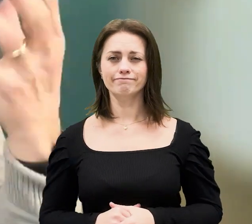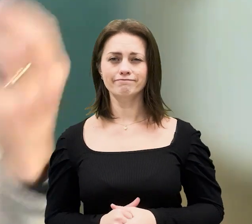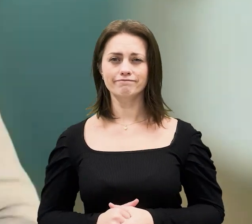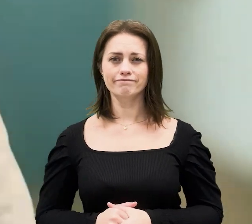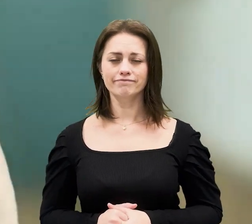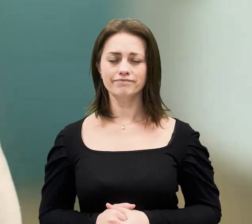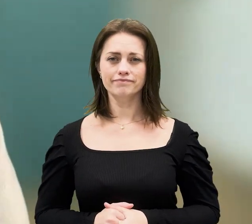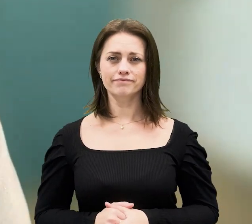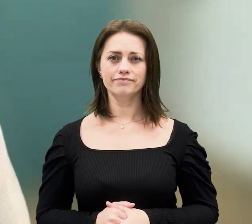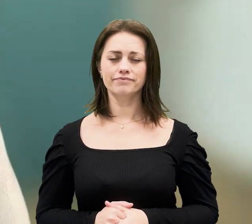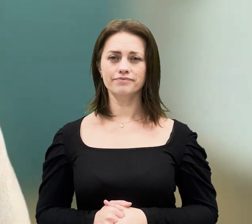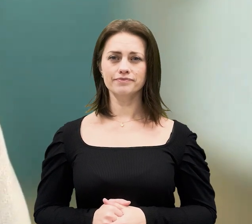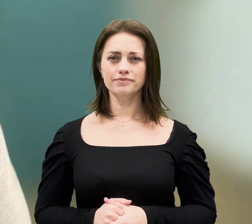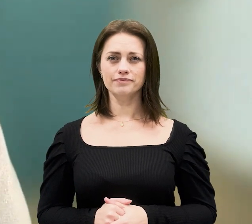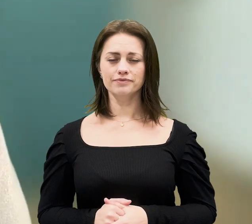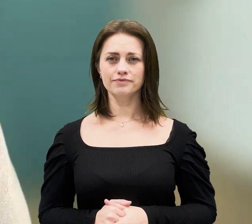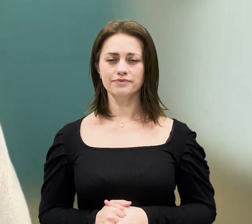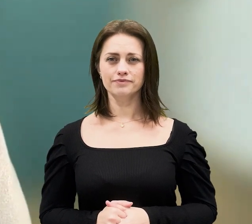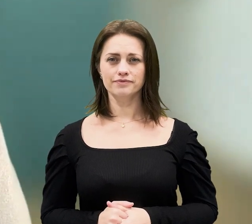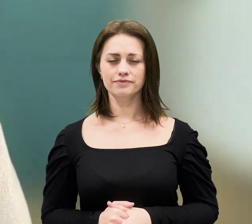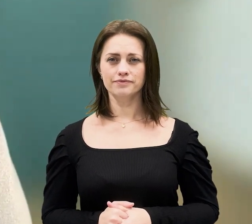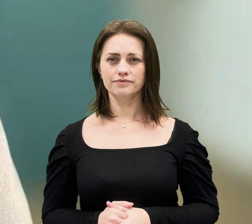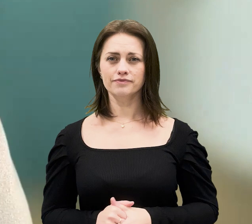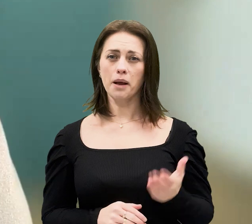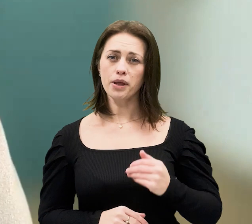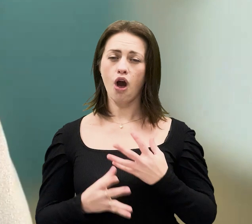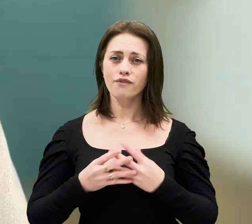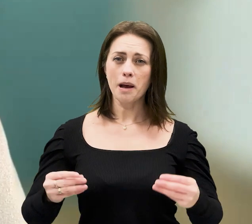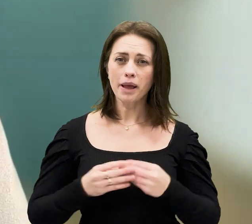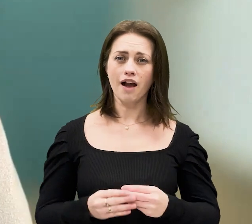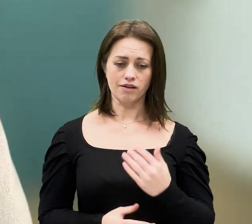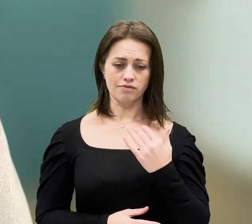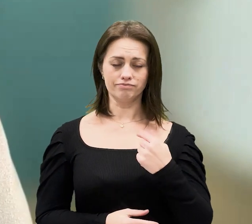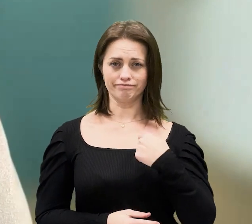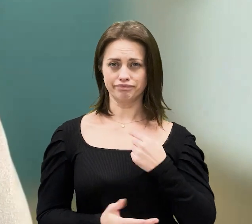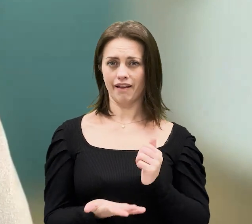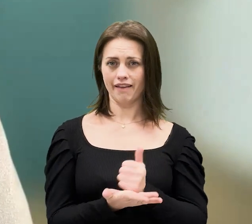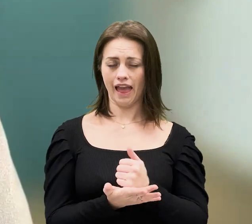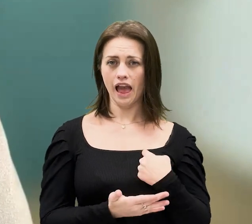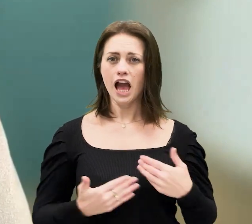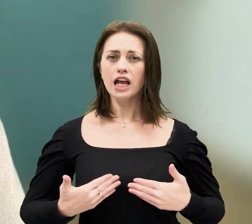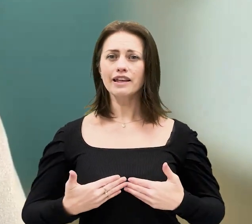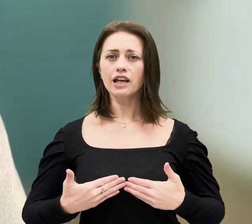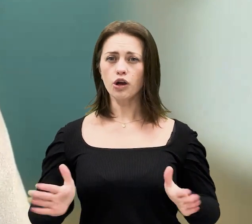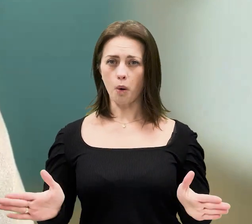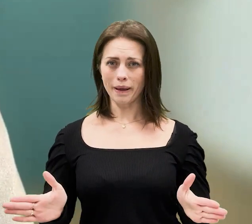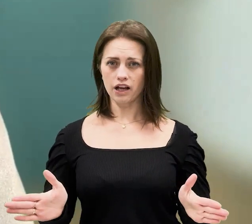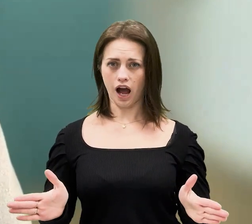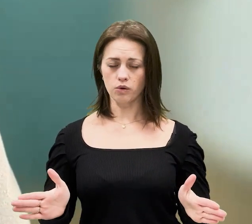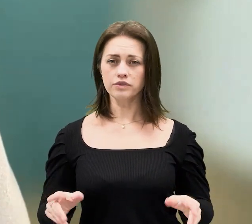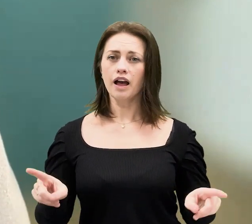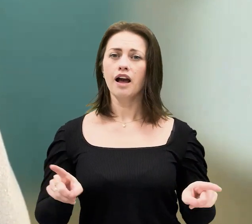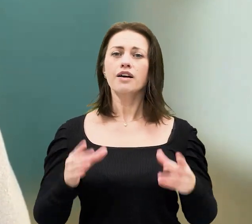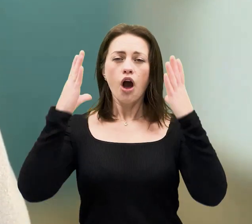for other perspectives. And if I'm talking about being gay,